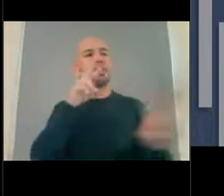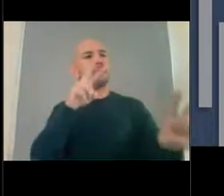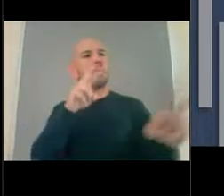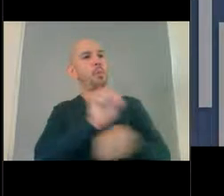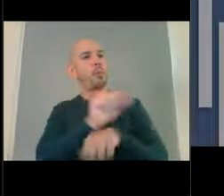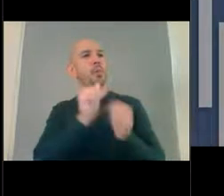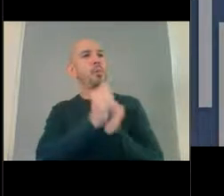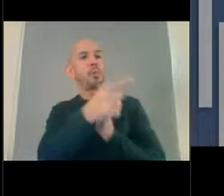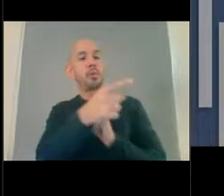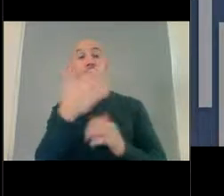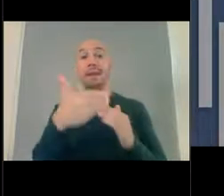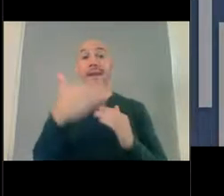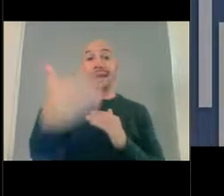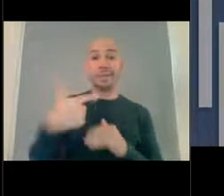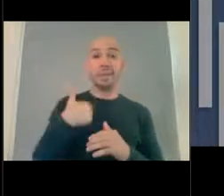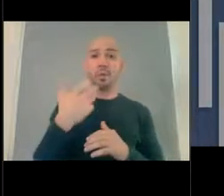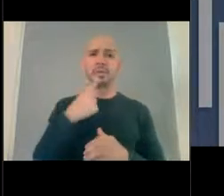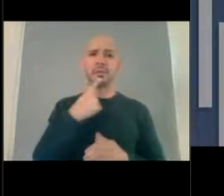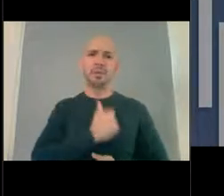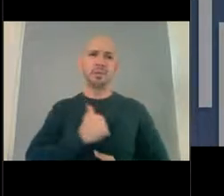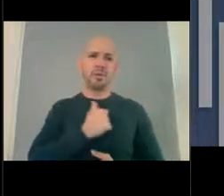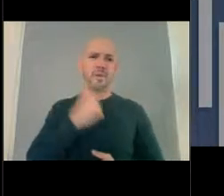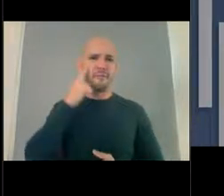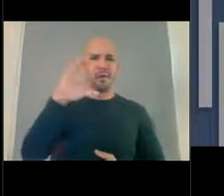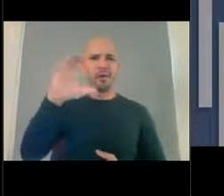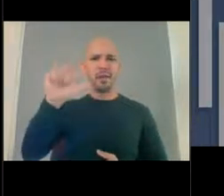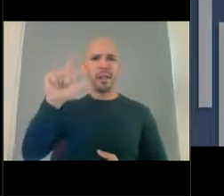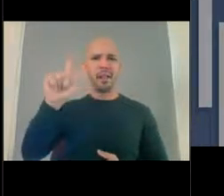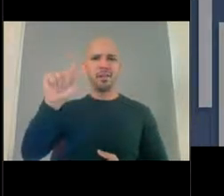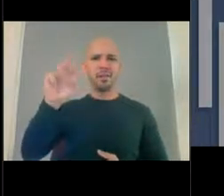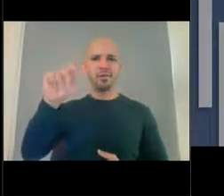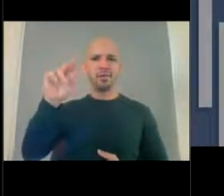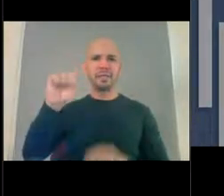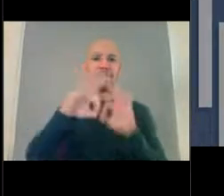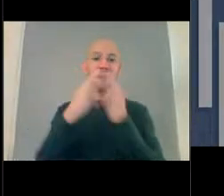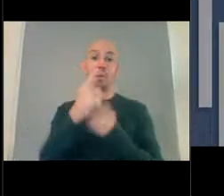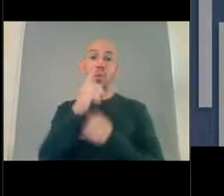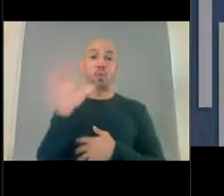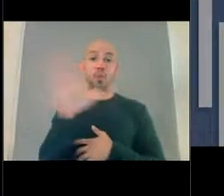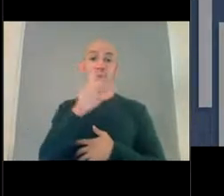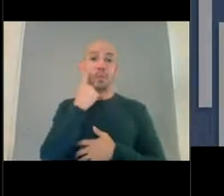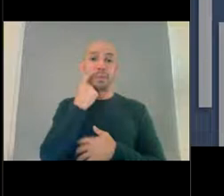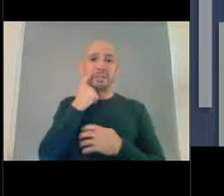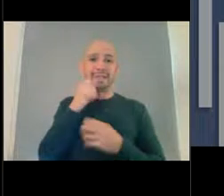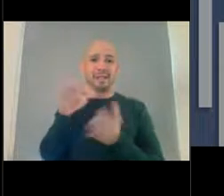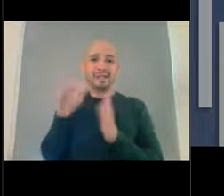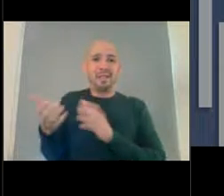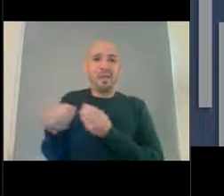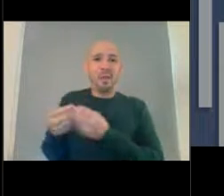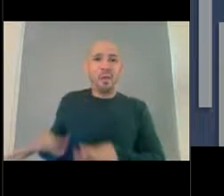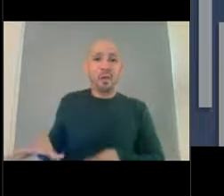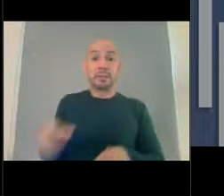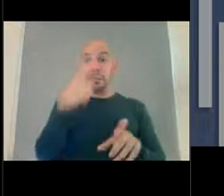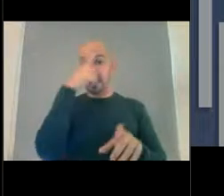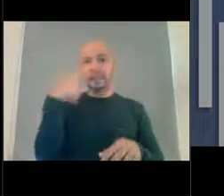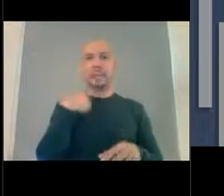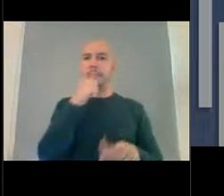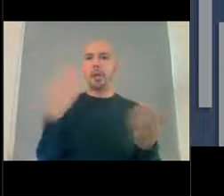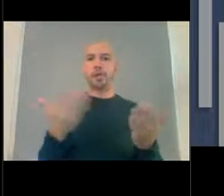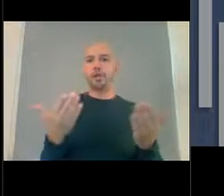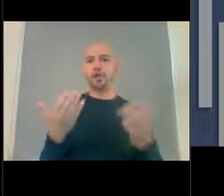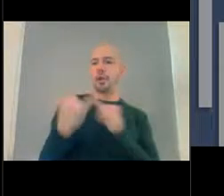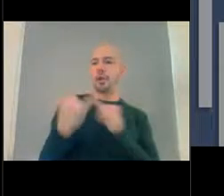i too want to express condolences to the caltrans family for for your recent loss um and also since i wasn't here in june for